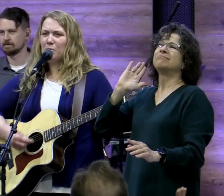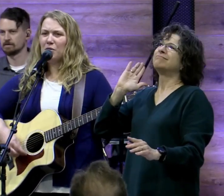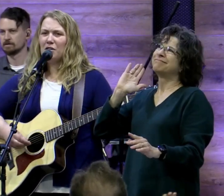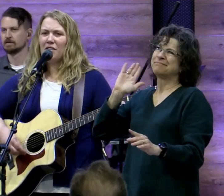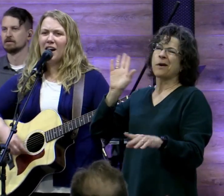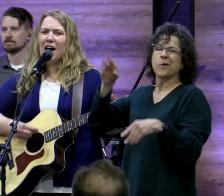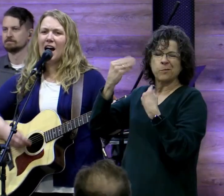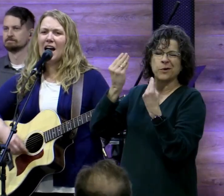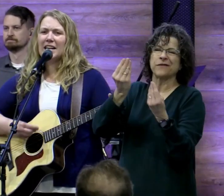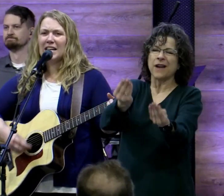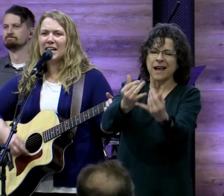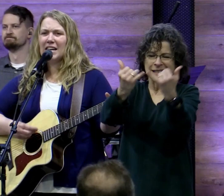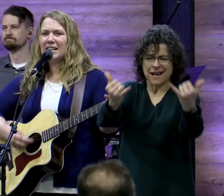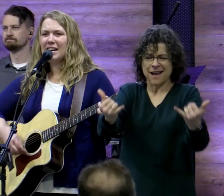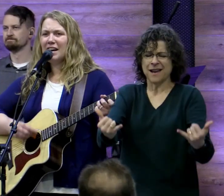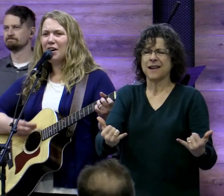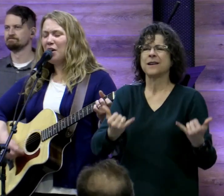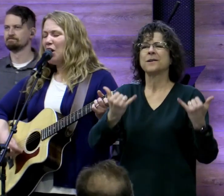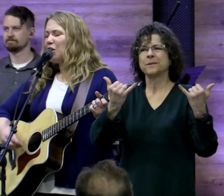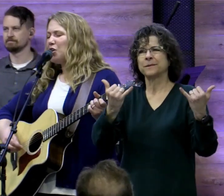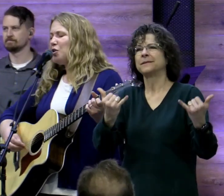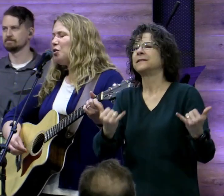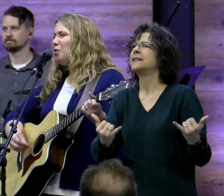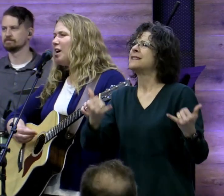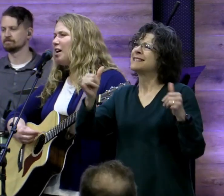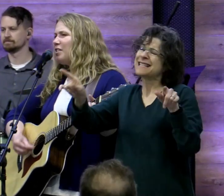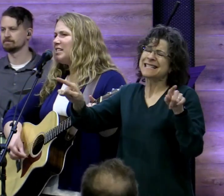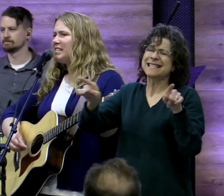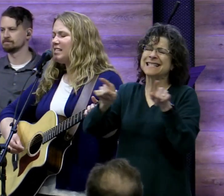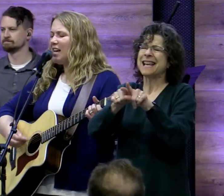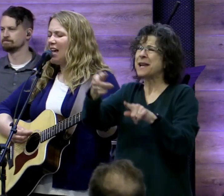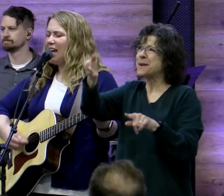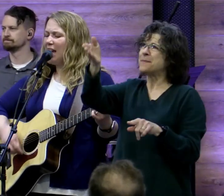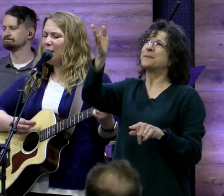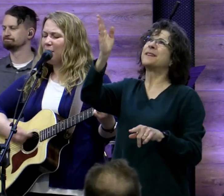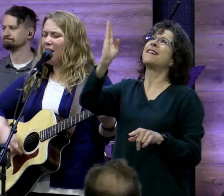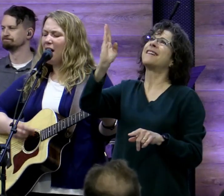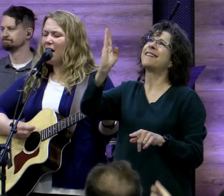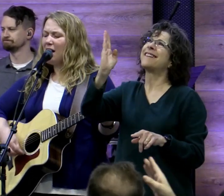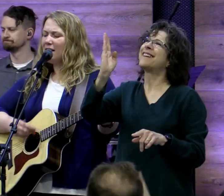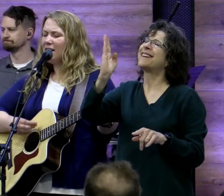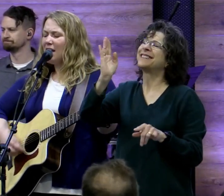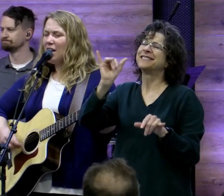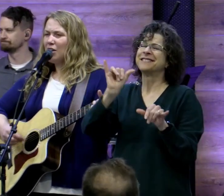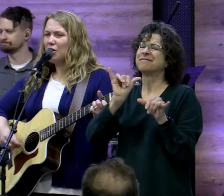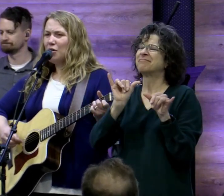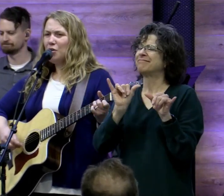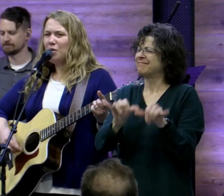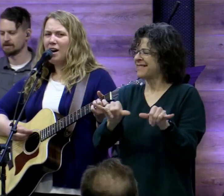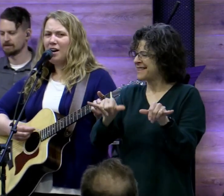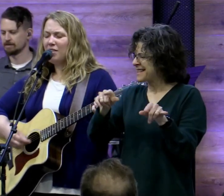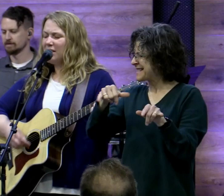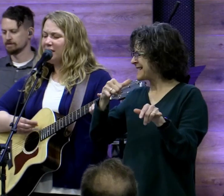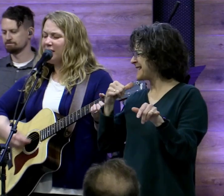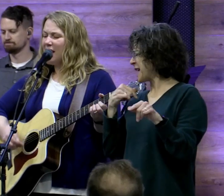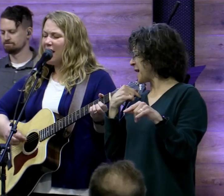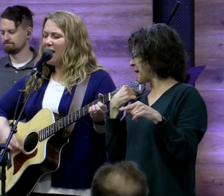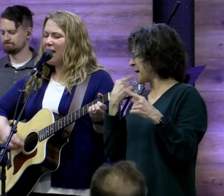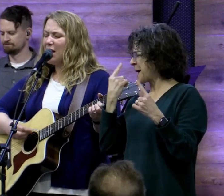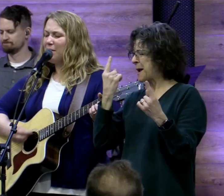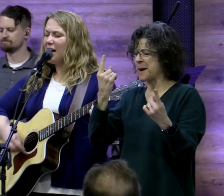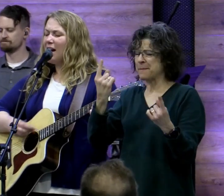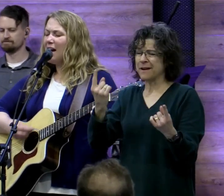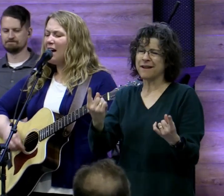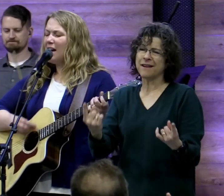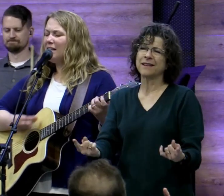are providing now. You are the same God. You are the